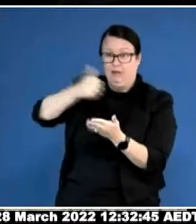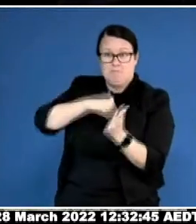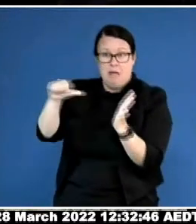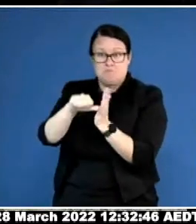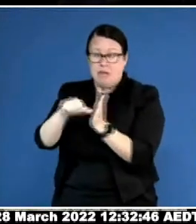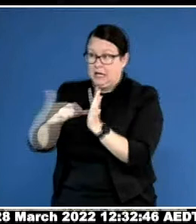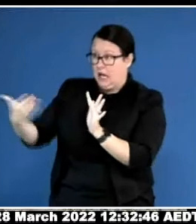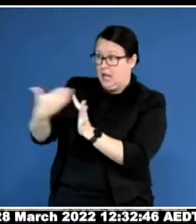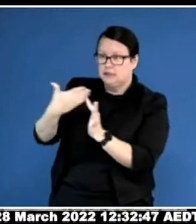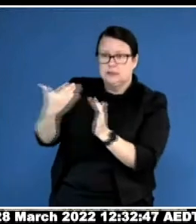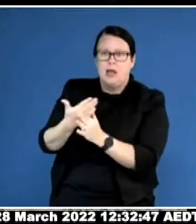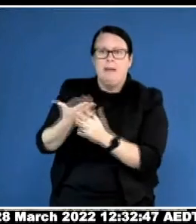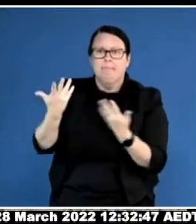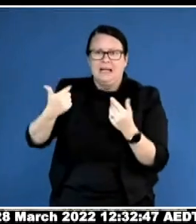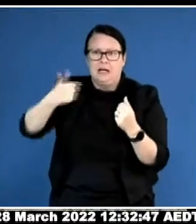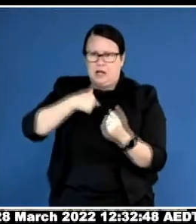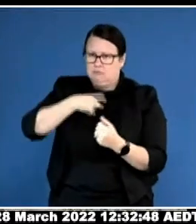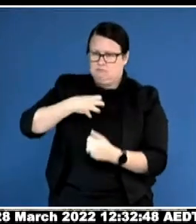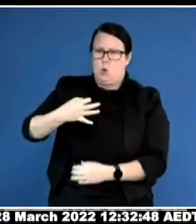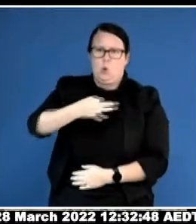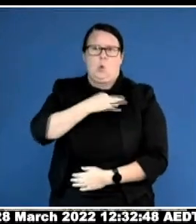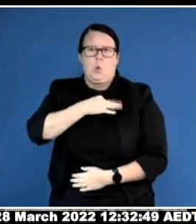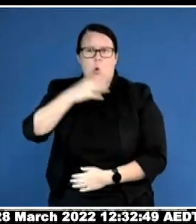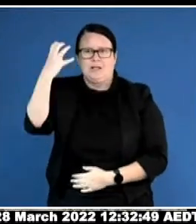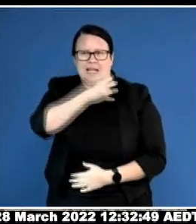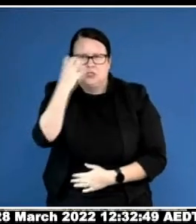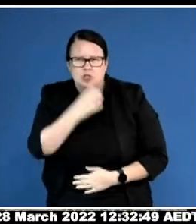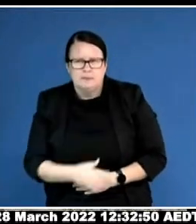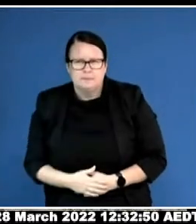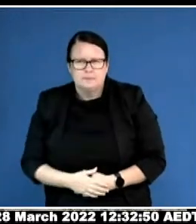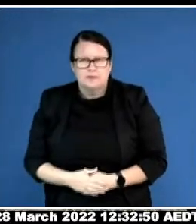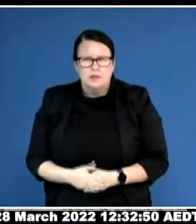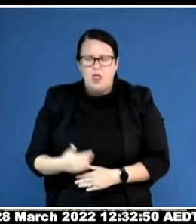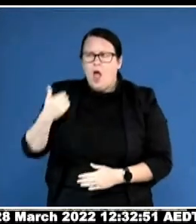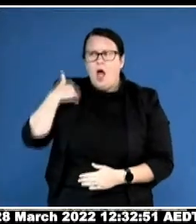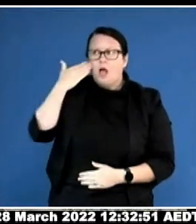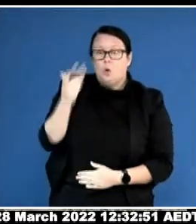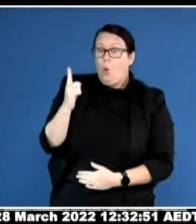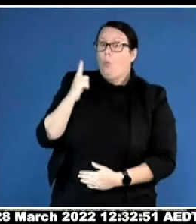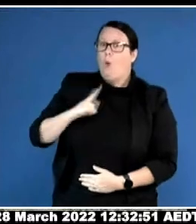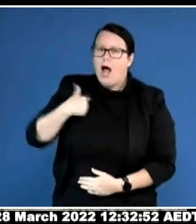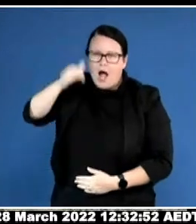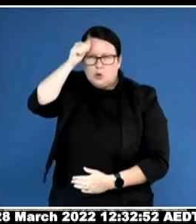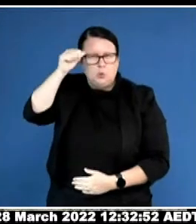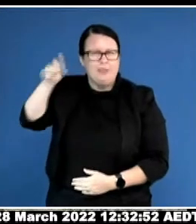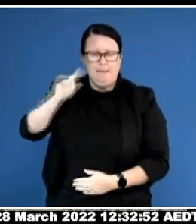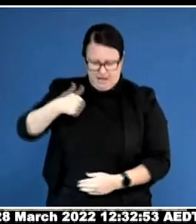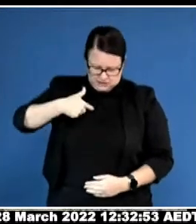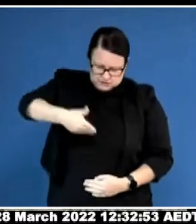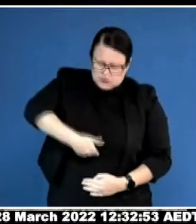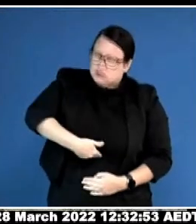would be in so much more danger. I couldn't understand why. I just had a sense that I can't let this happen. I pushed back on